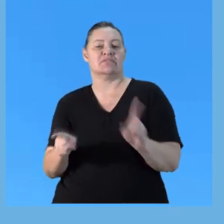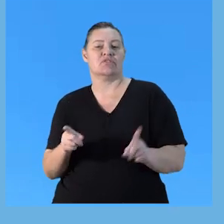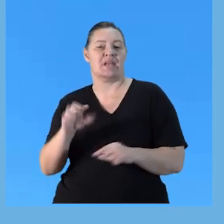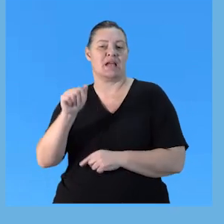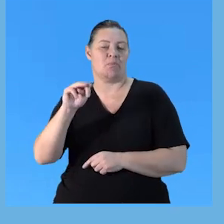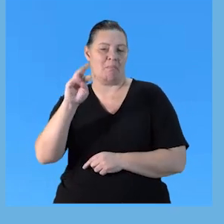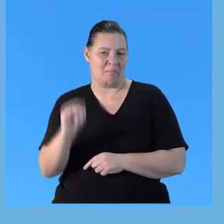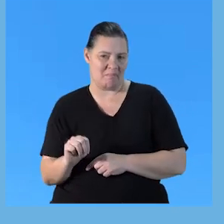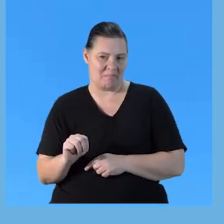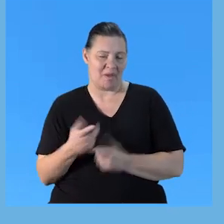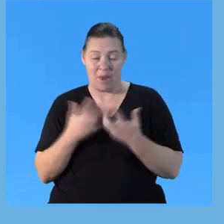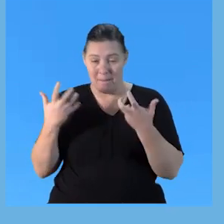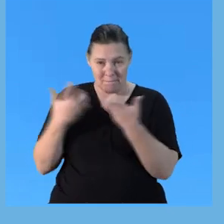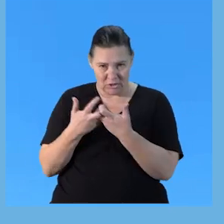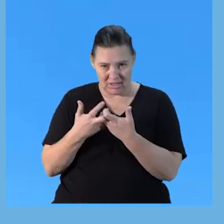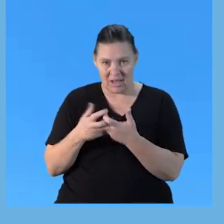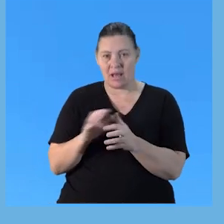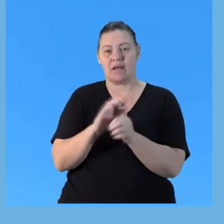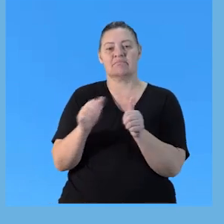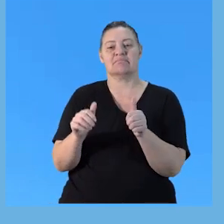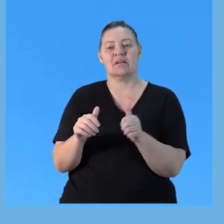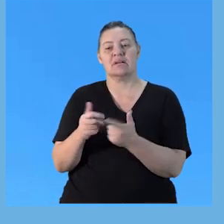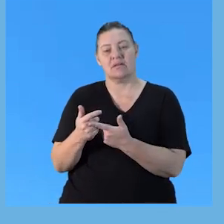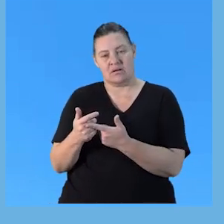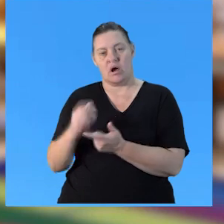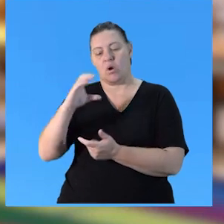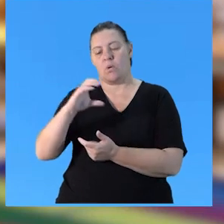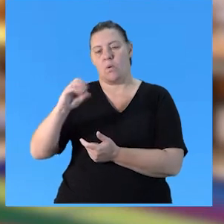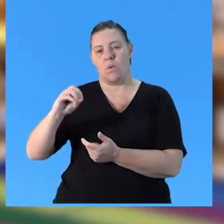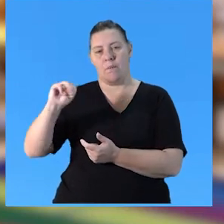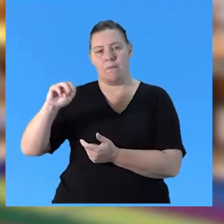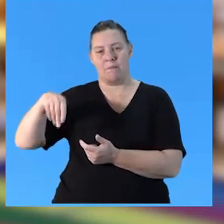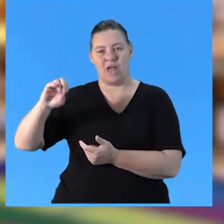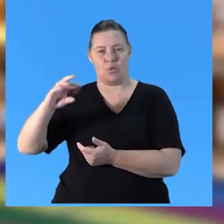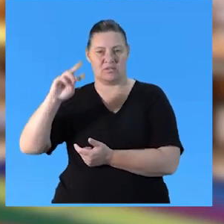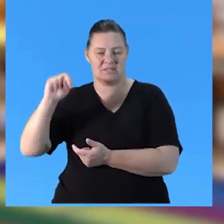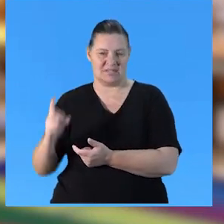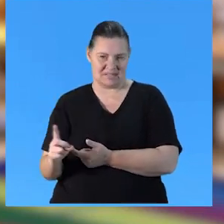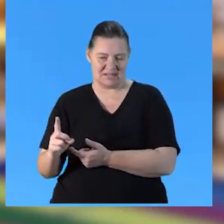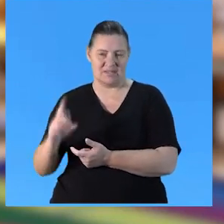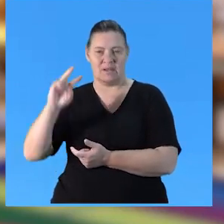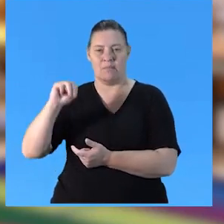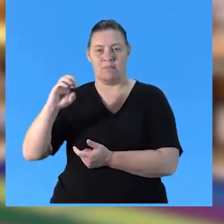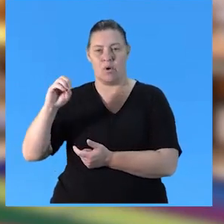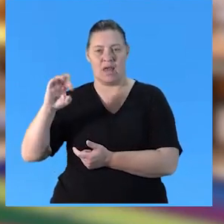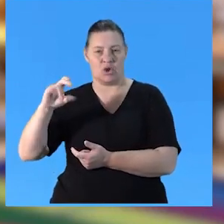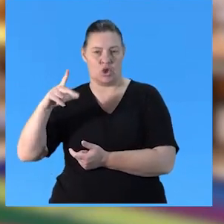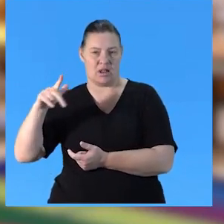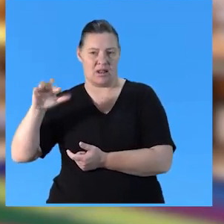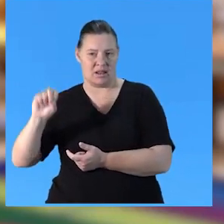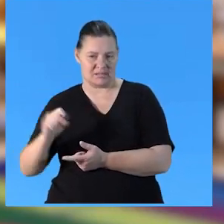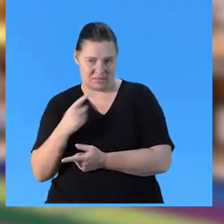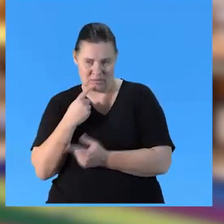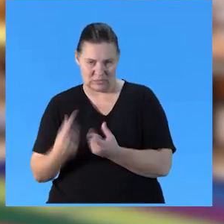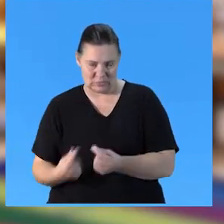that particular electric circuit. If we adjust it to a very high value, then the current in that circuit is going to be low. But if you adjust